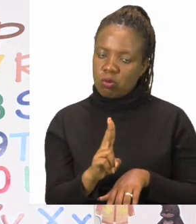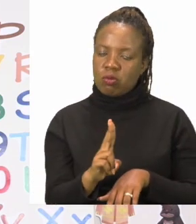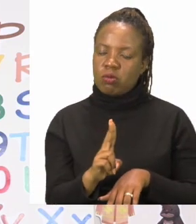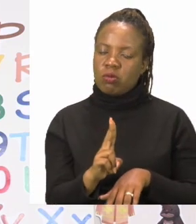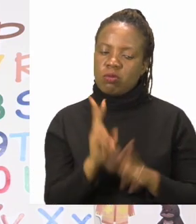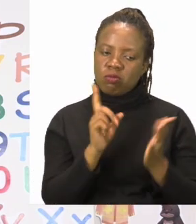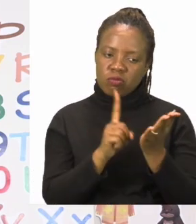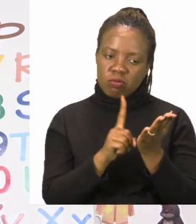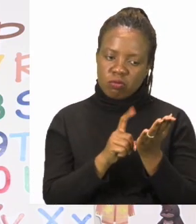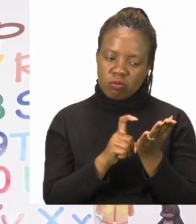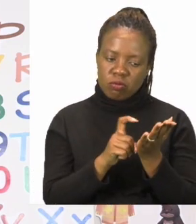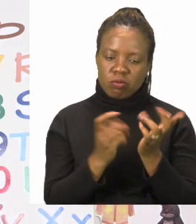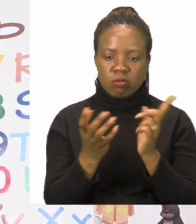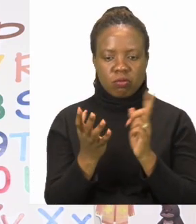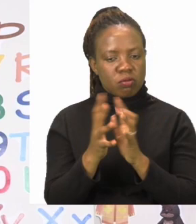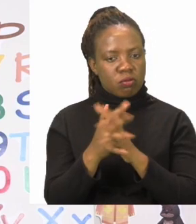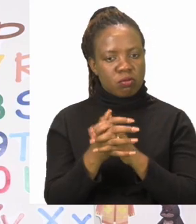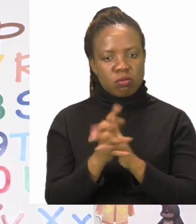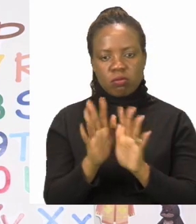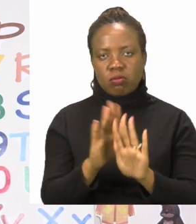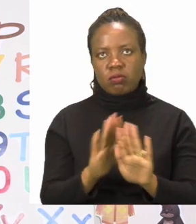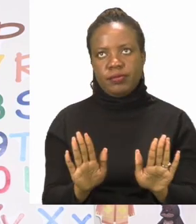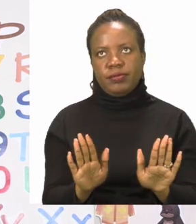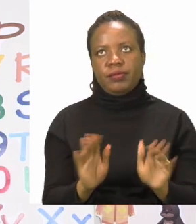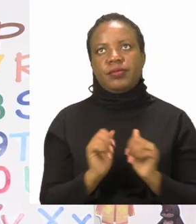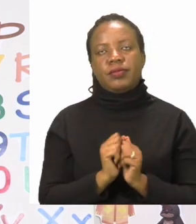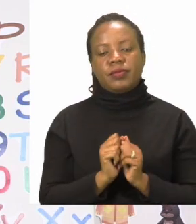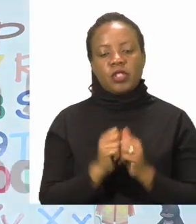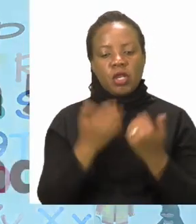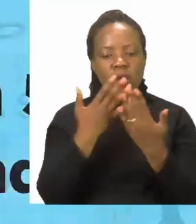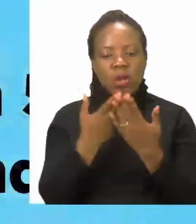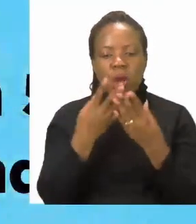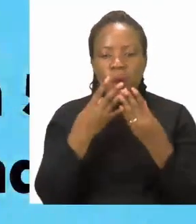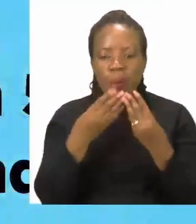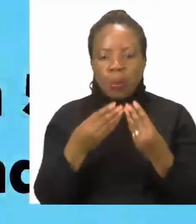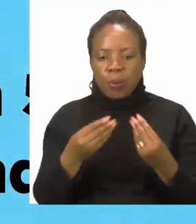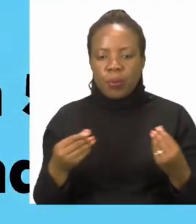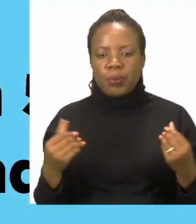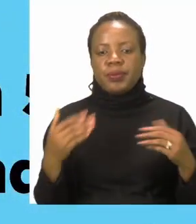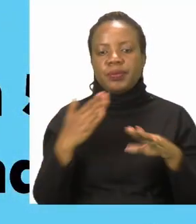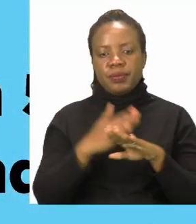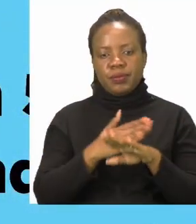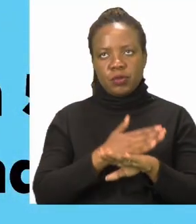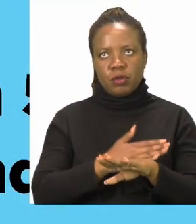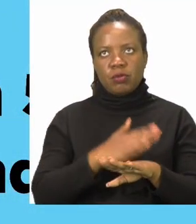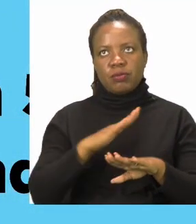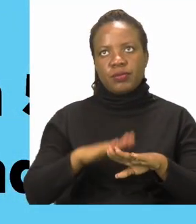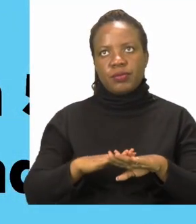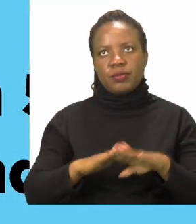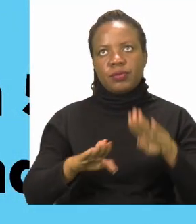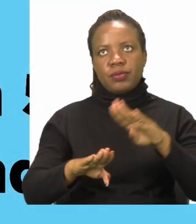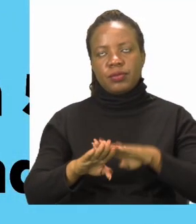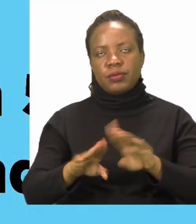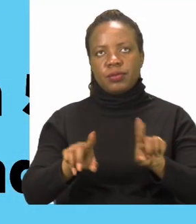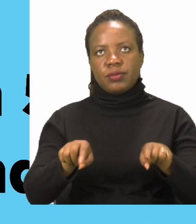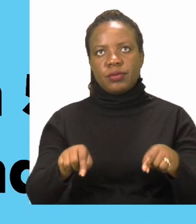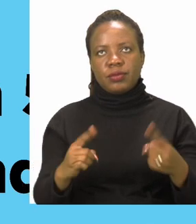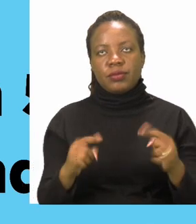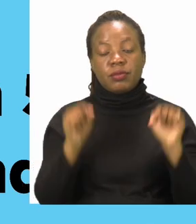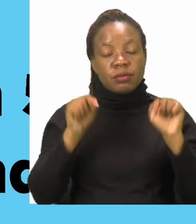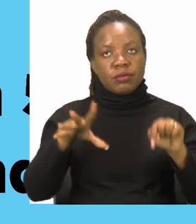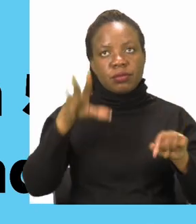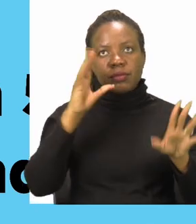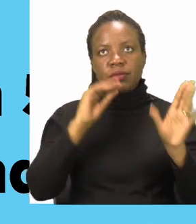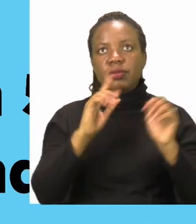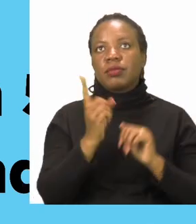hands. Then make sure your hands are dry before you touch anything else. For today's lesson, we are going to be talking